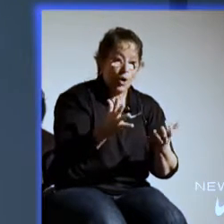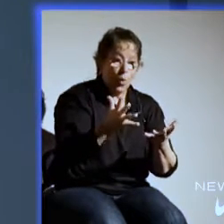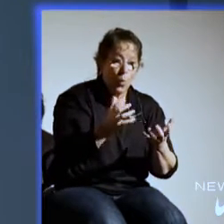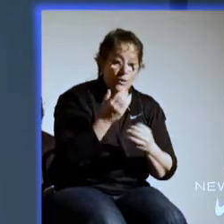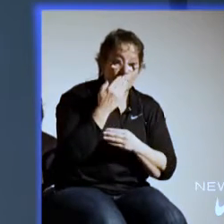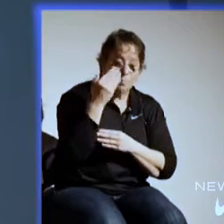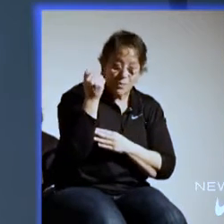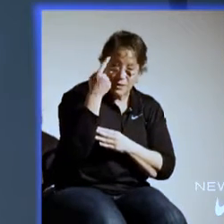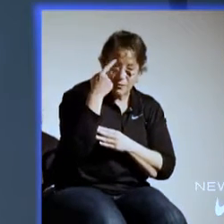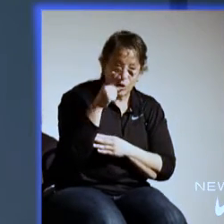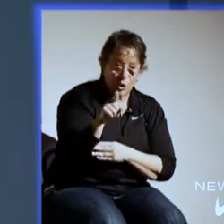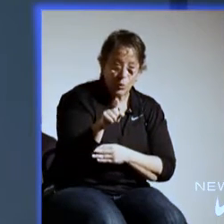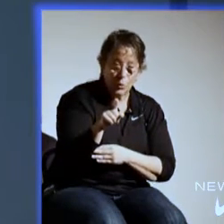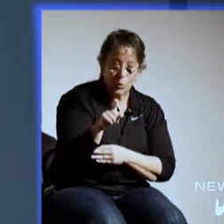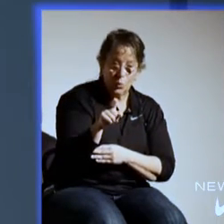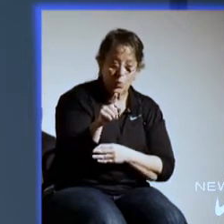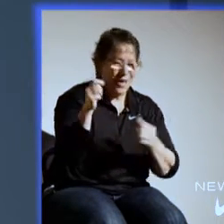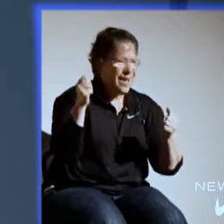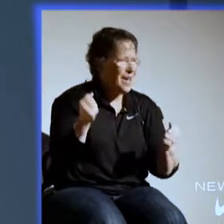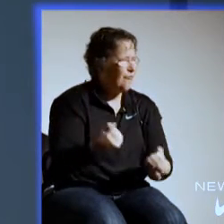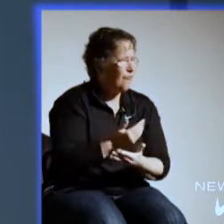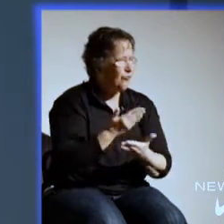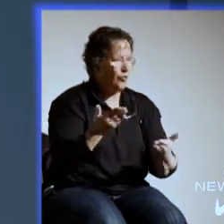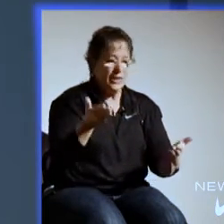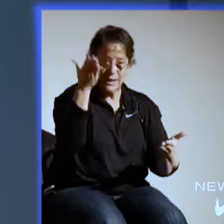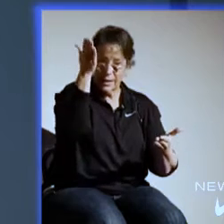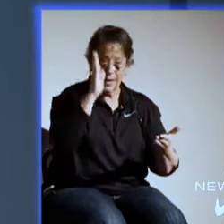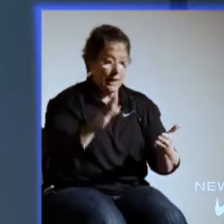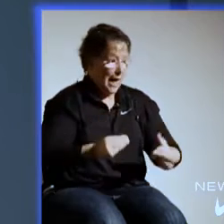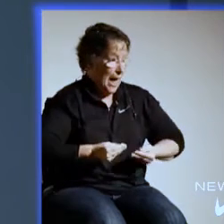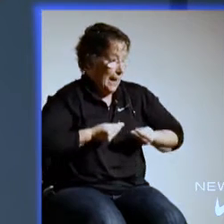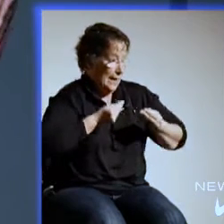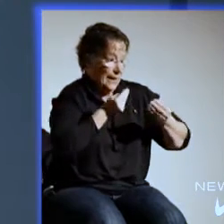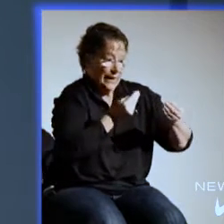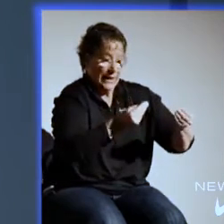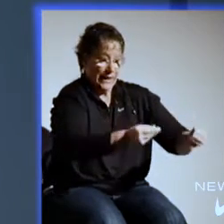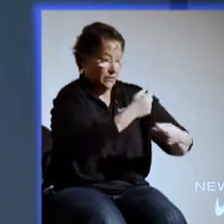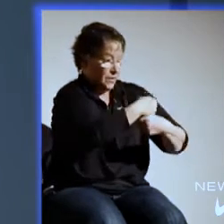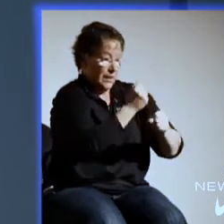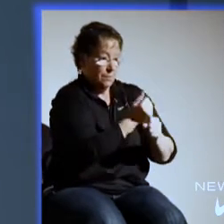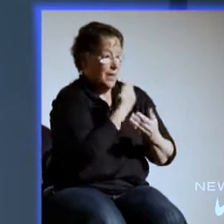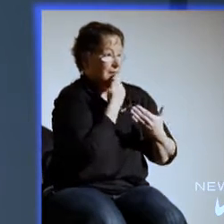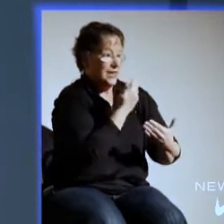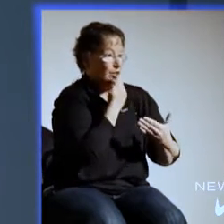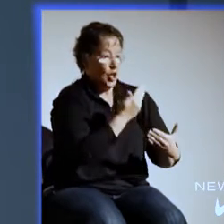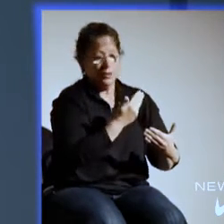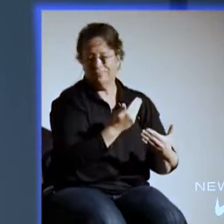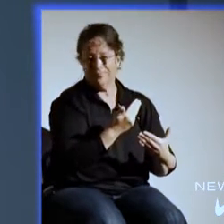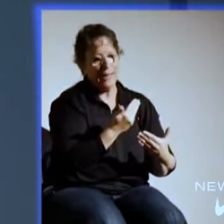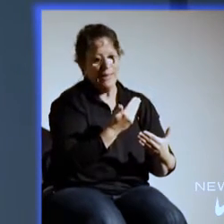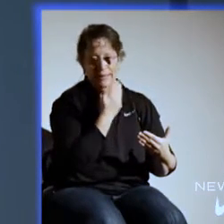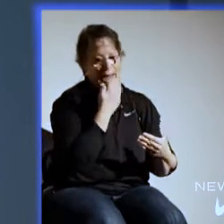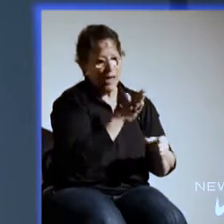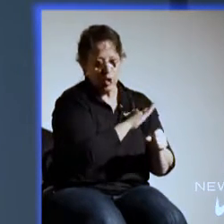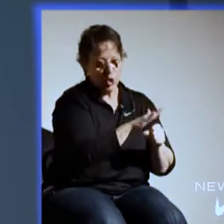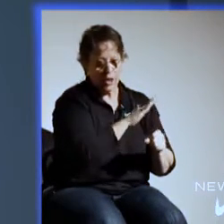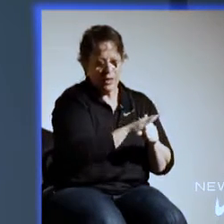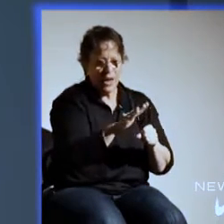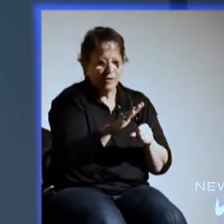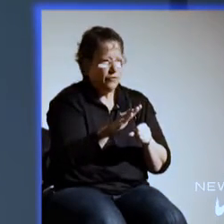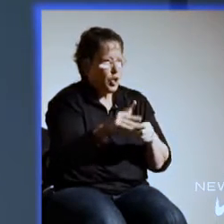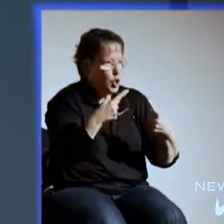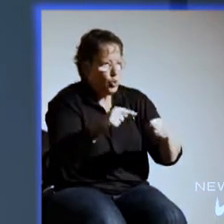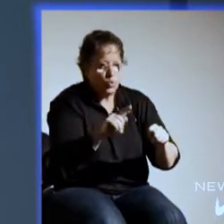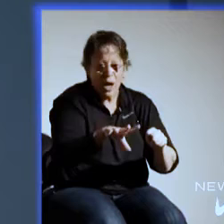you. Everything that God has provided and created that is good isn't good enough, that the best is